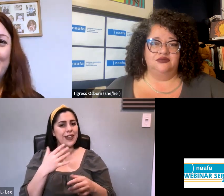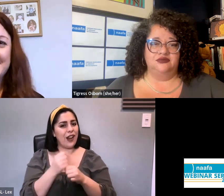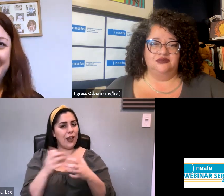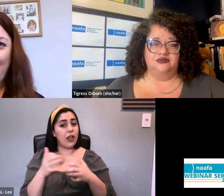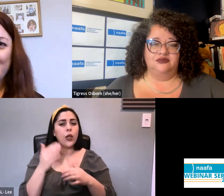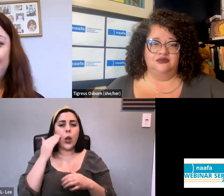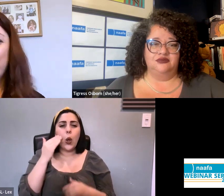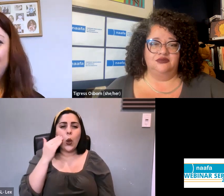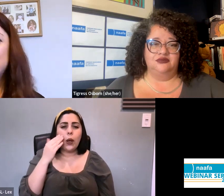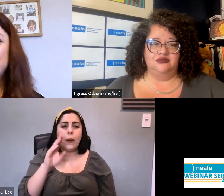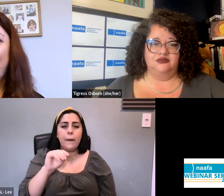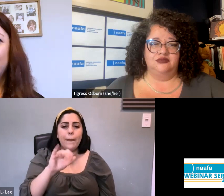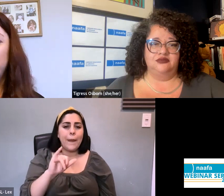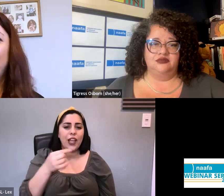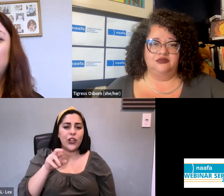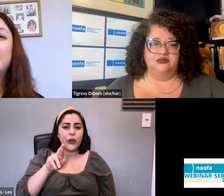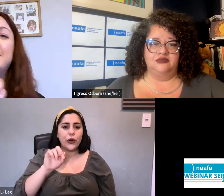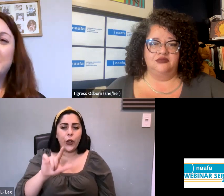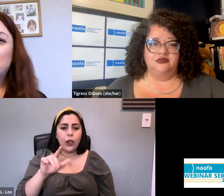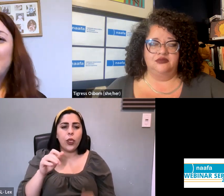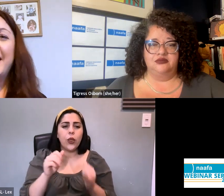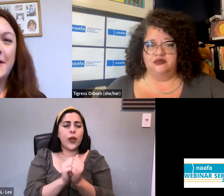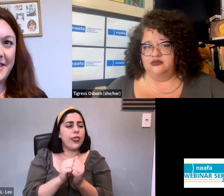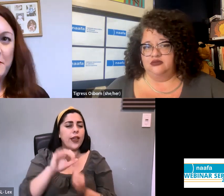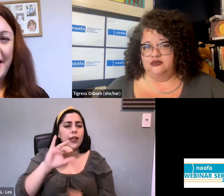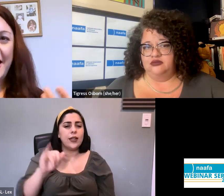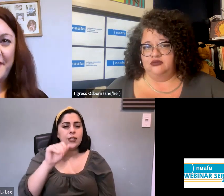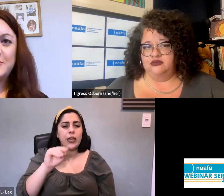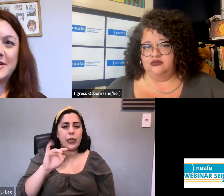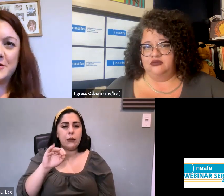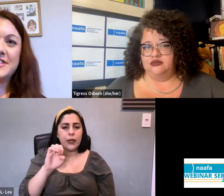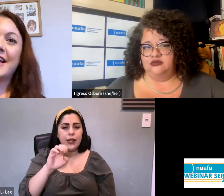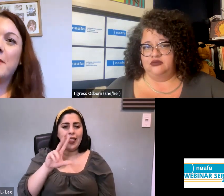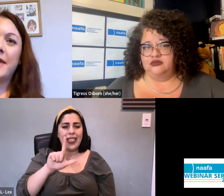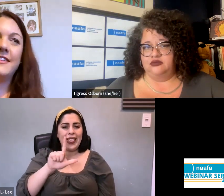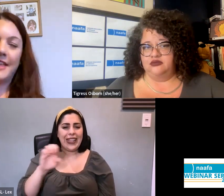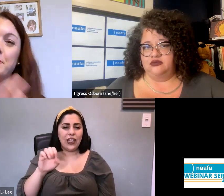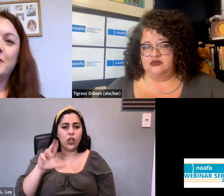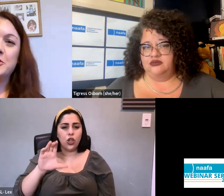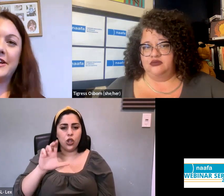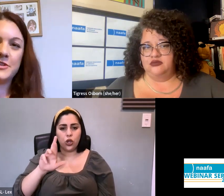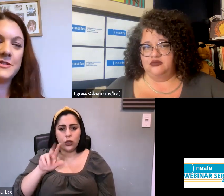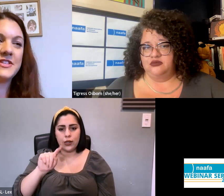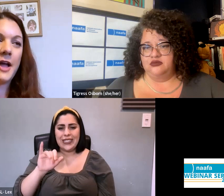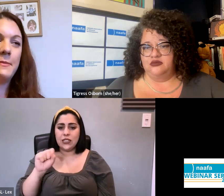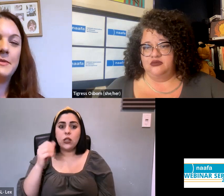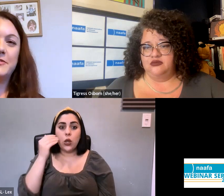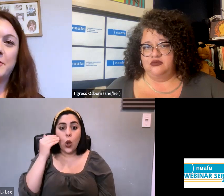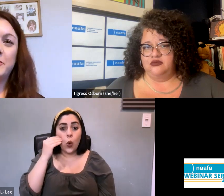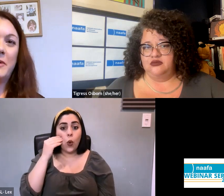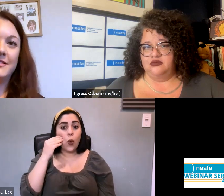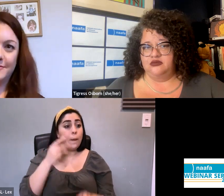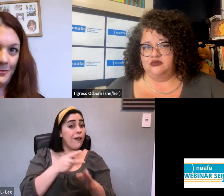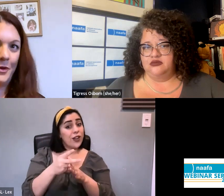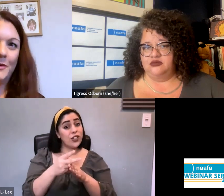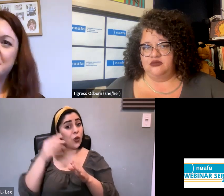Jamie Lee Curtis's character coming in to do hair and makeup. Where I am, we have hairdressers that come in, like professional hairdressers that come in, but for